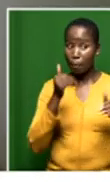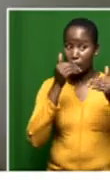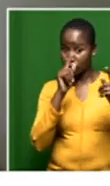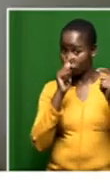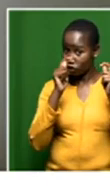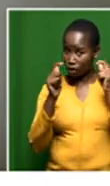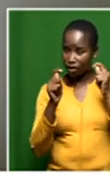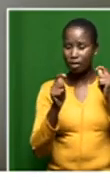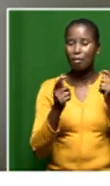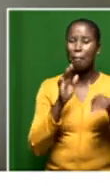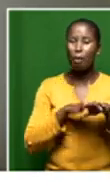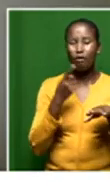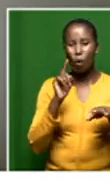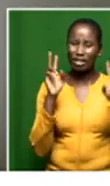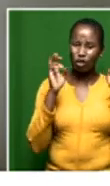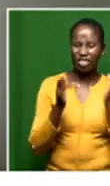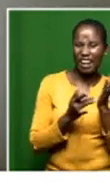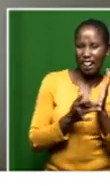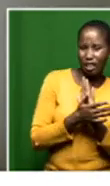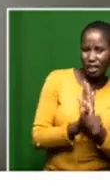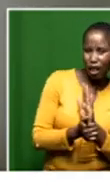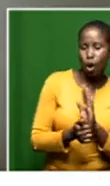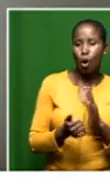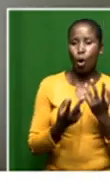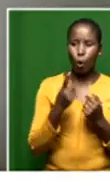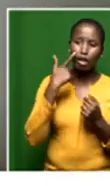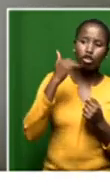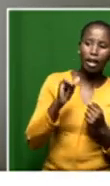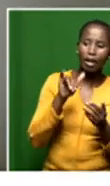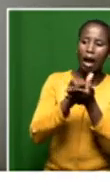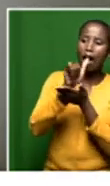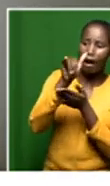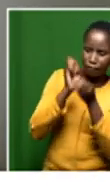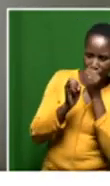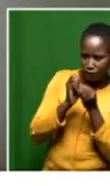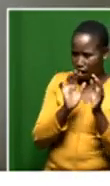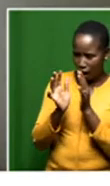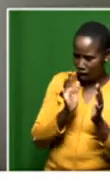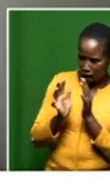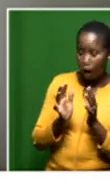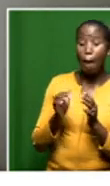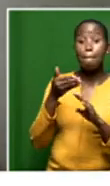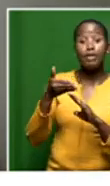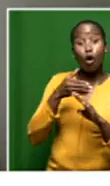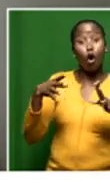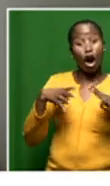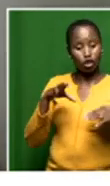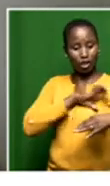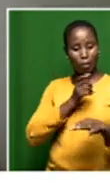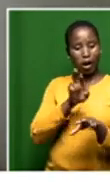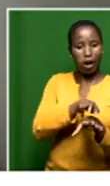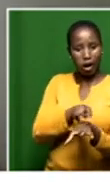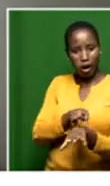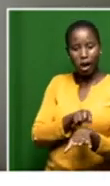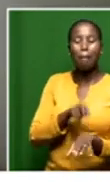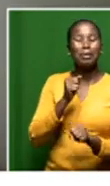in relation to technical skills that are overseeing these aircrafts that are taking hundreds of people to the skies, they make sure that they do